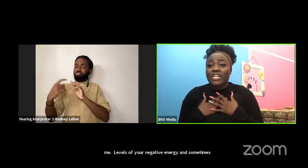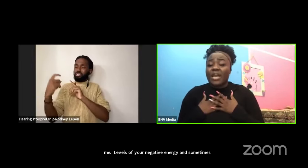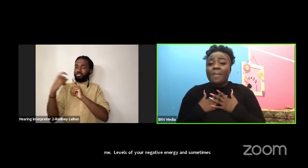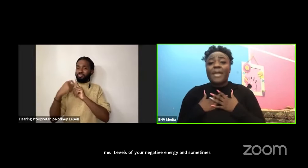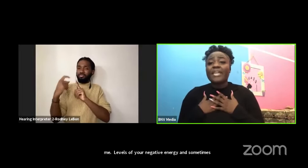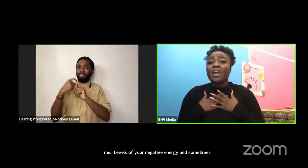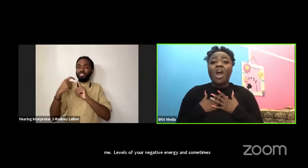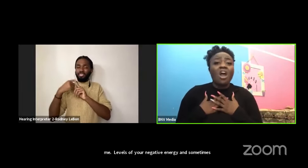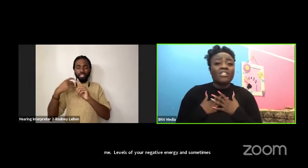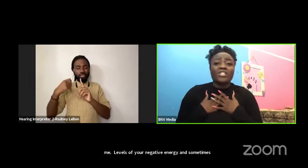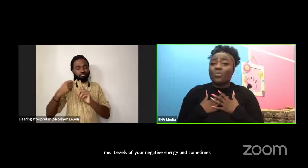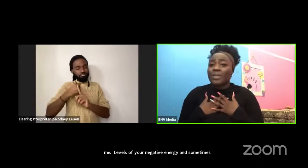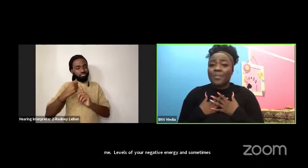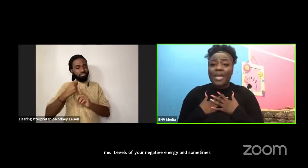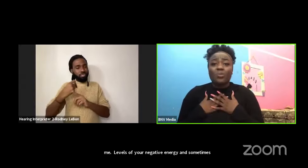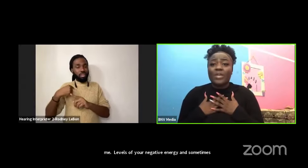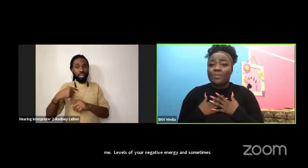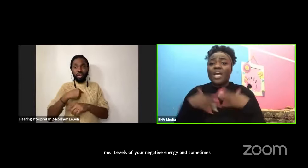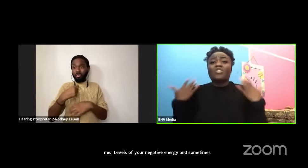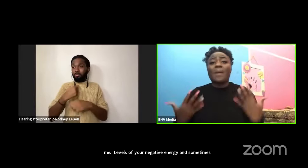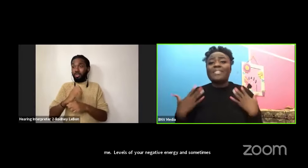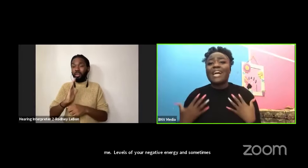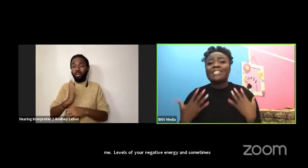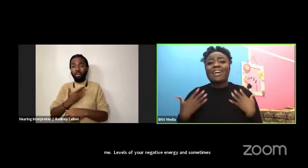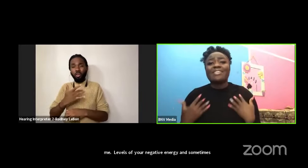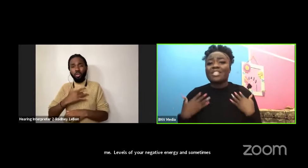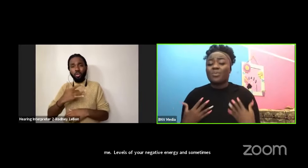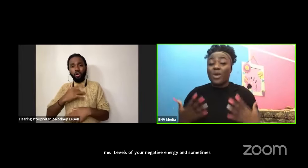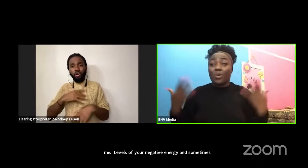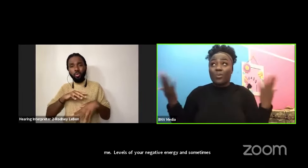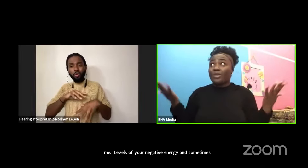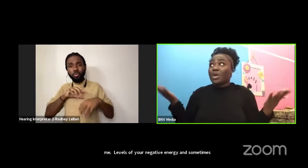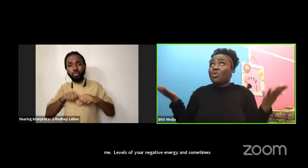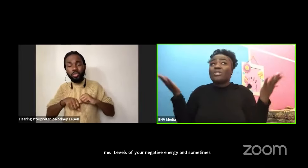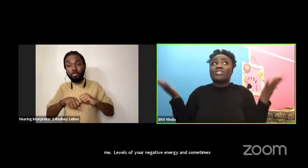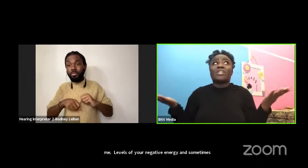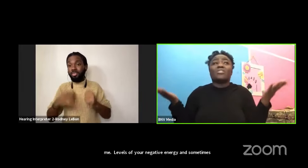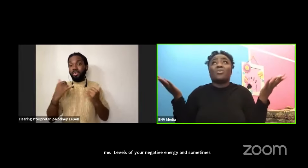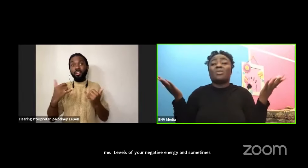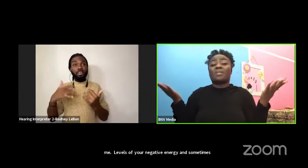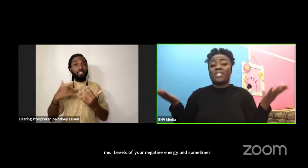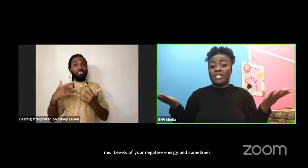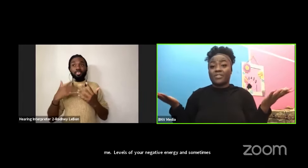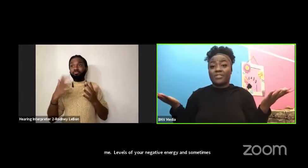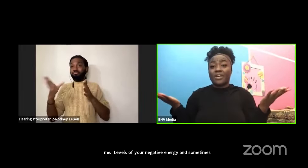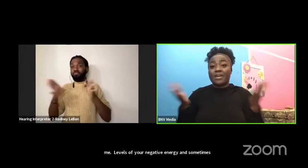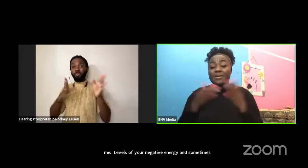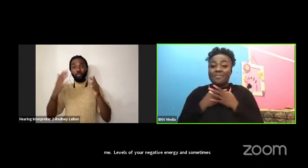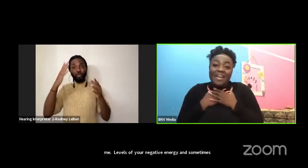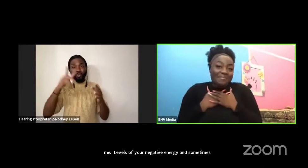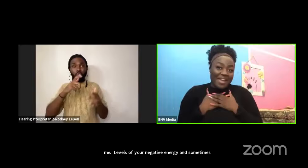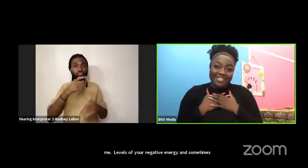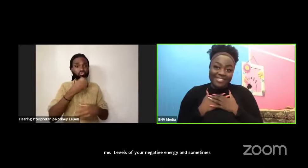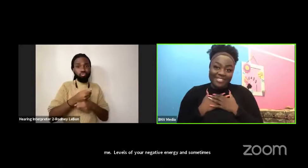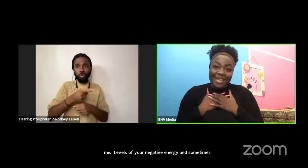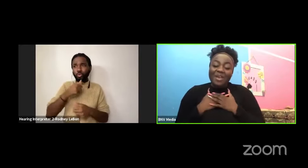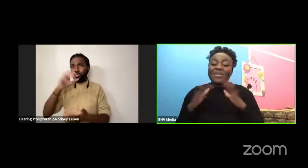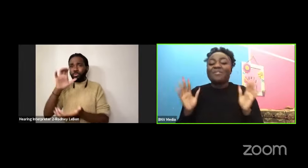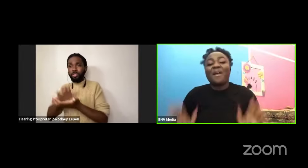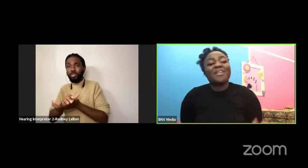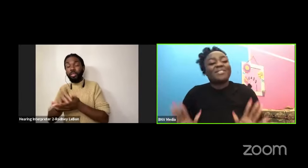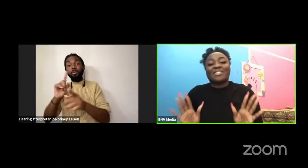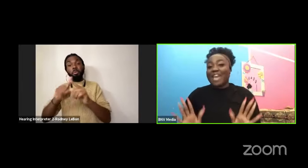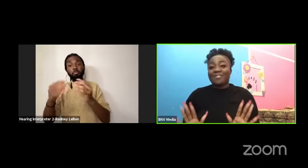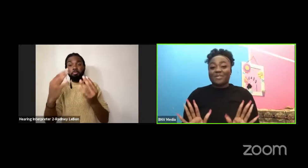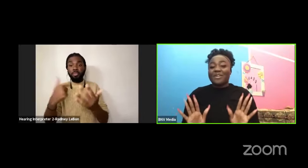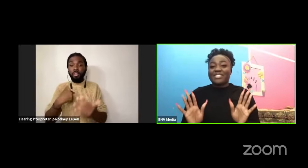by cheek, making our hearts weep and weep, traumatizing us to the point where we don't know who to trust or who to believe. But I'm nice when